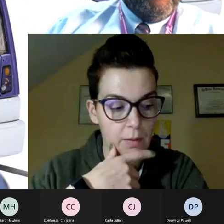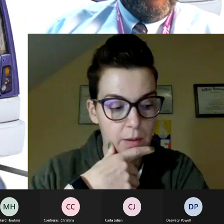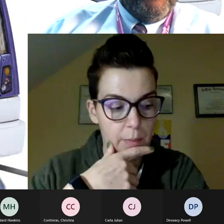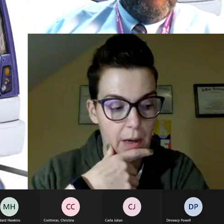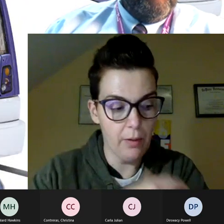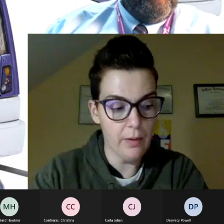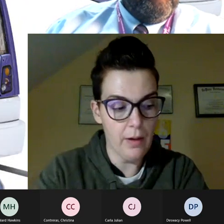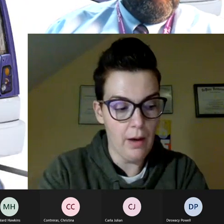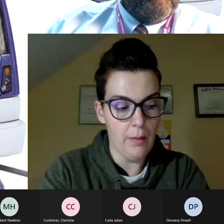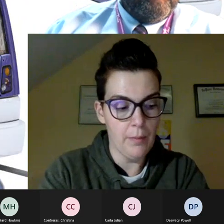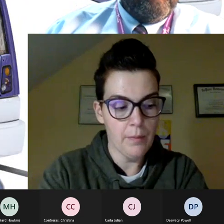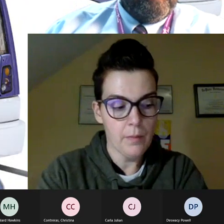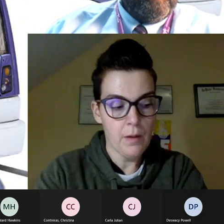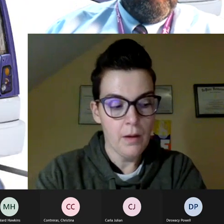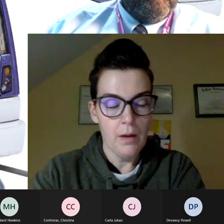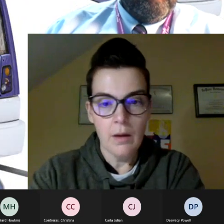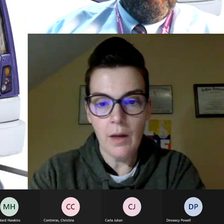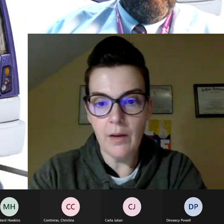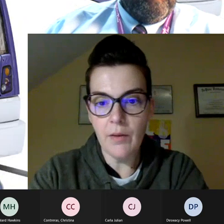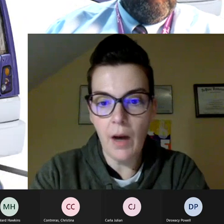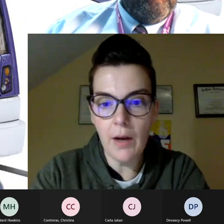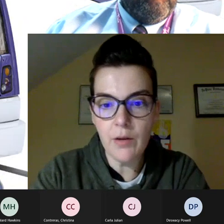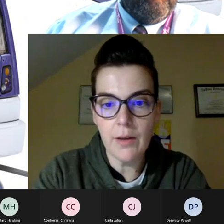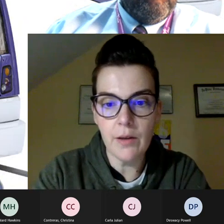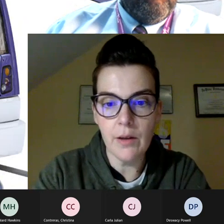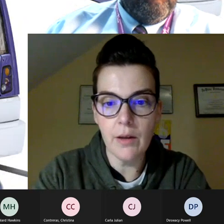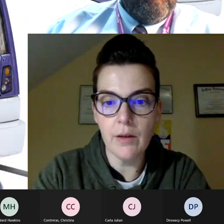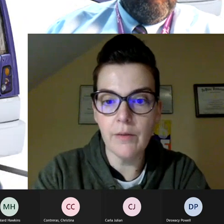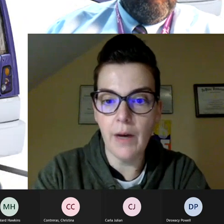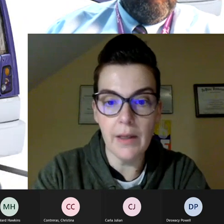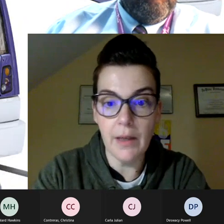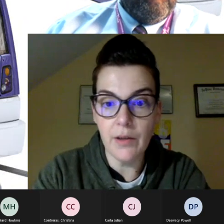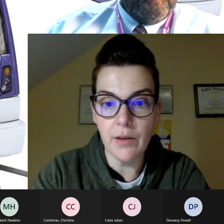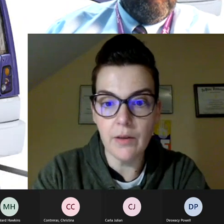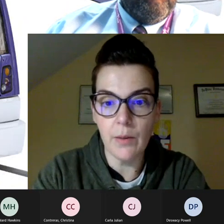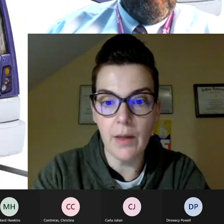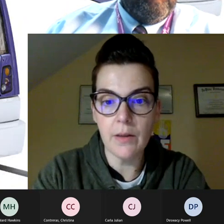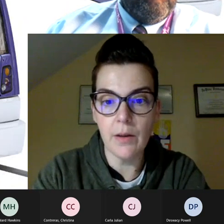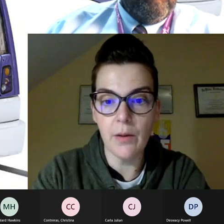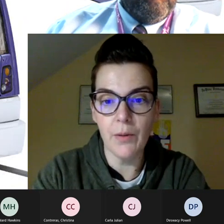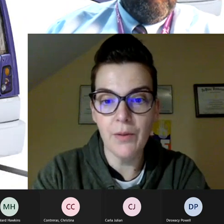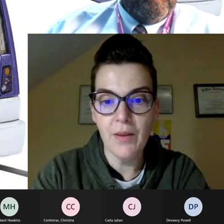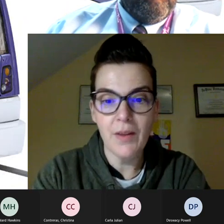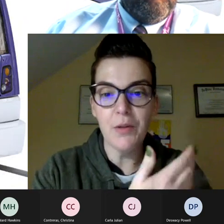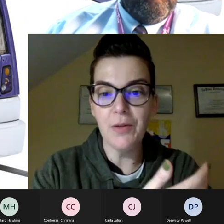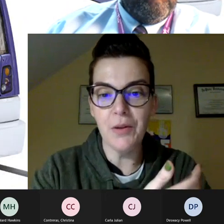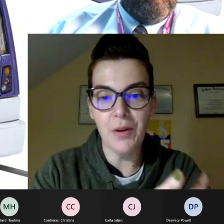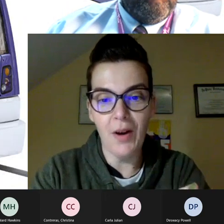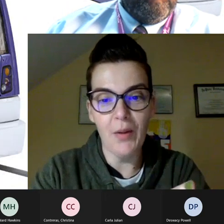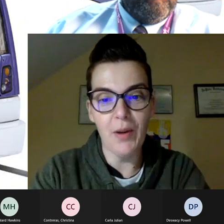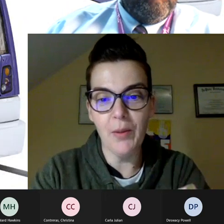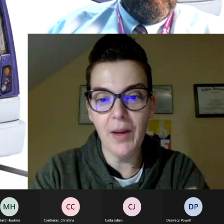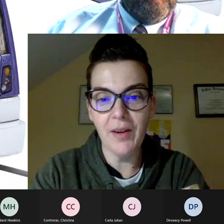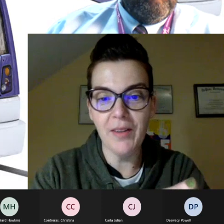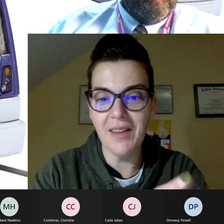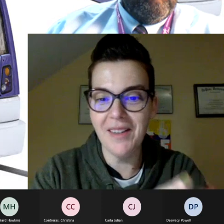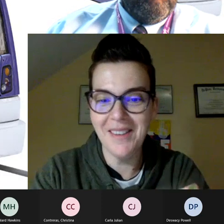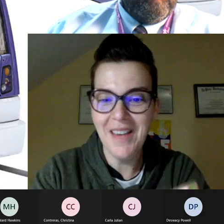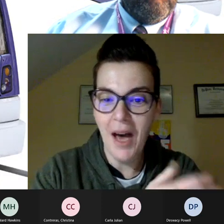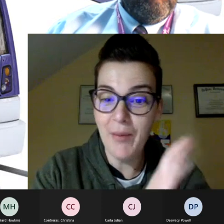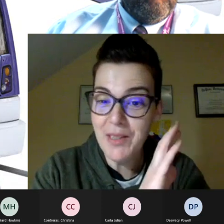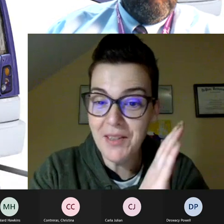question I had was about kind of contractor violations, right? So you're all well